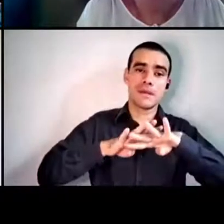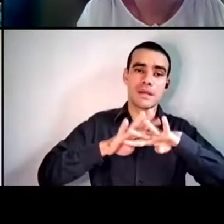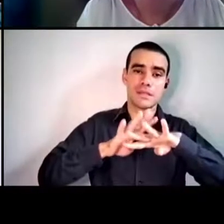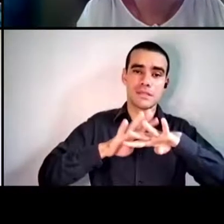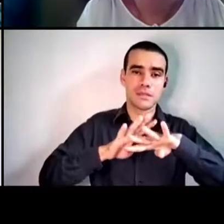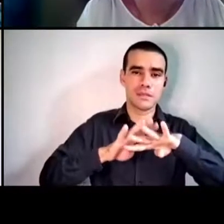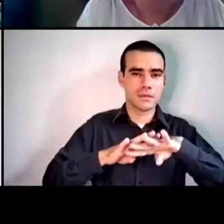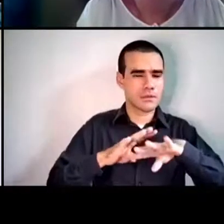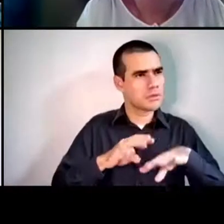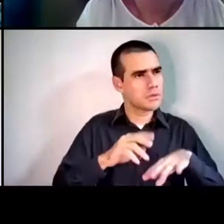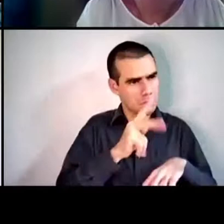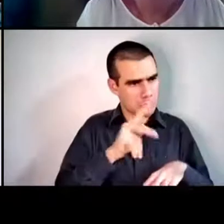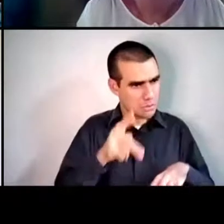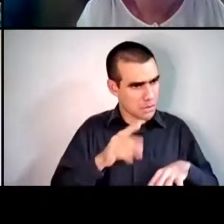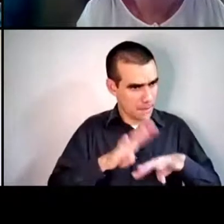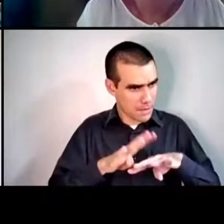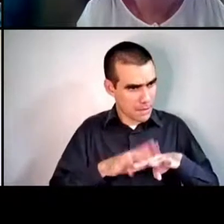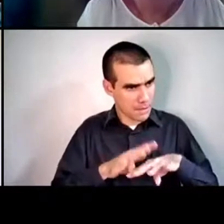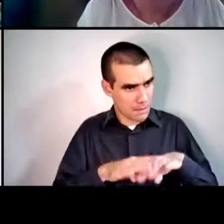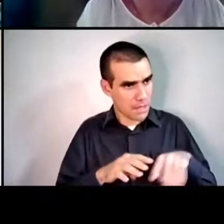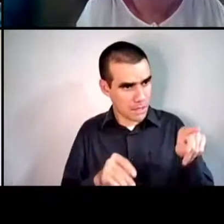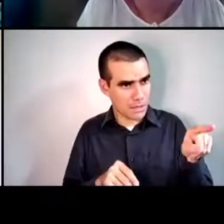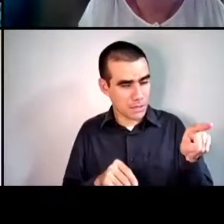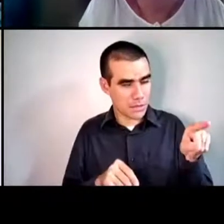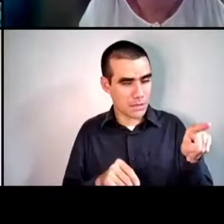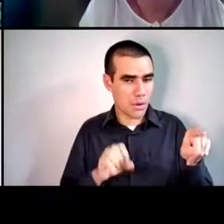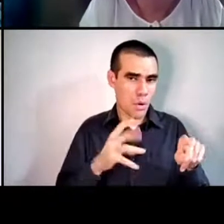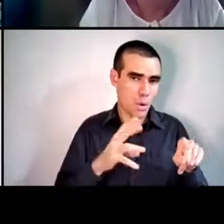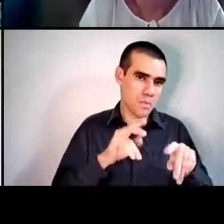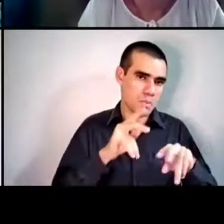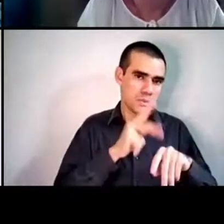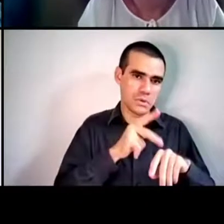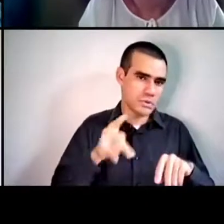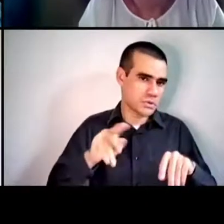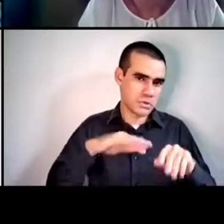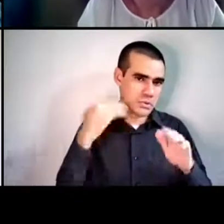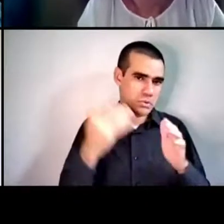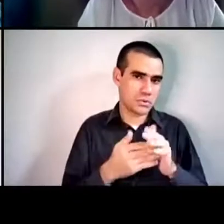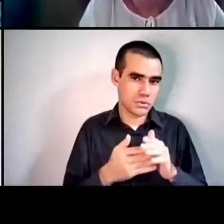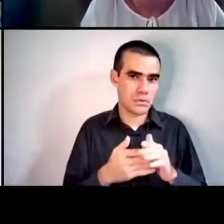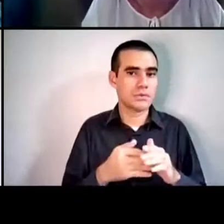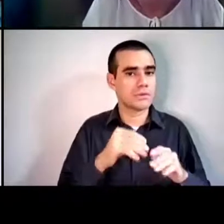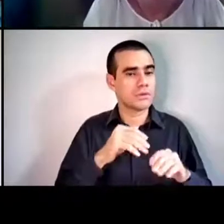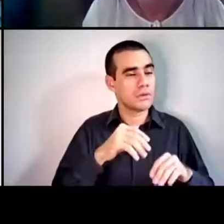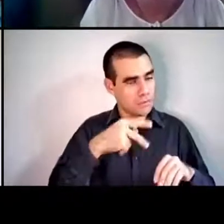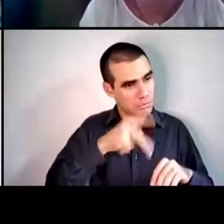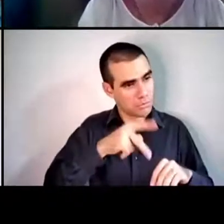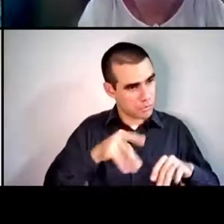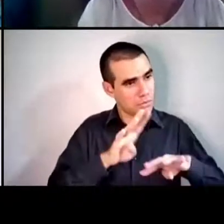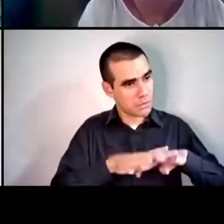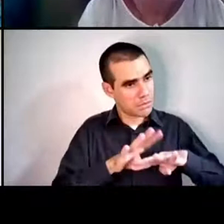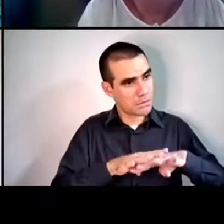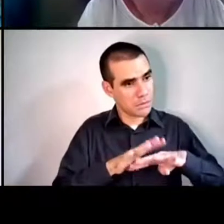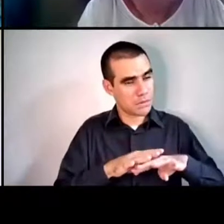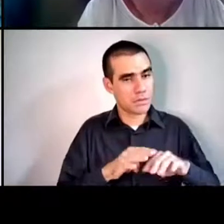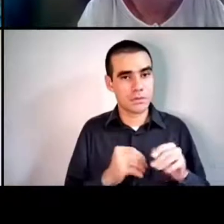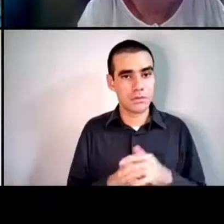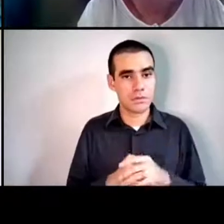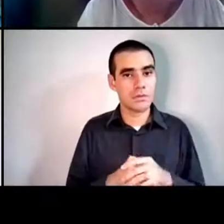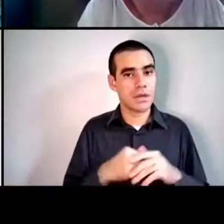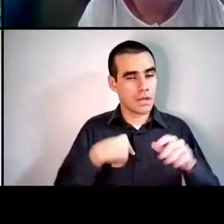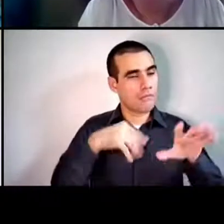math. Jose, but are you a math teacher, or you are a teacher that teaches everything? No, I am a math